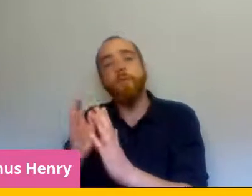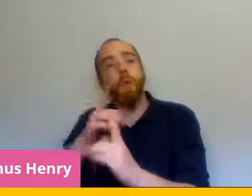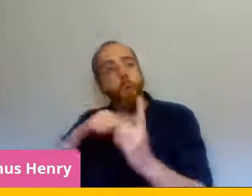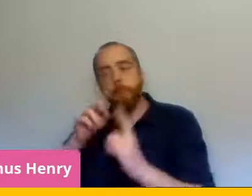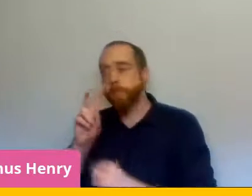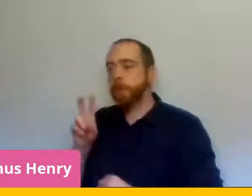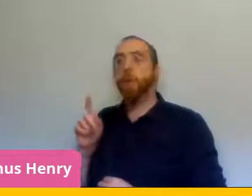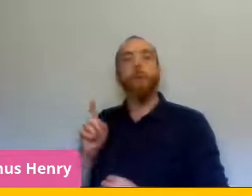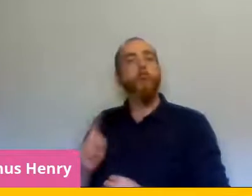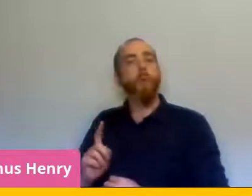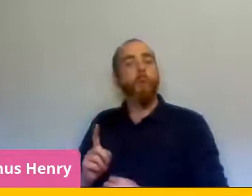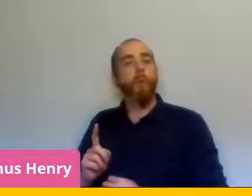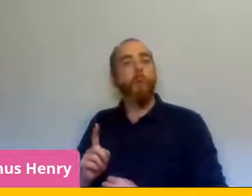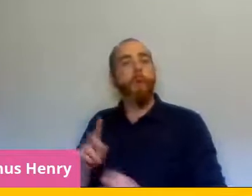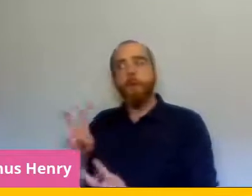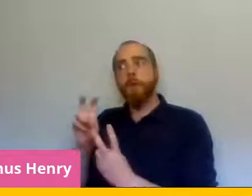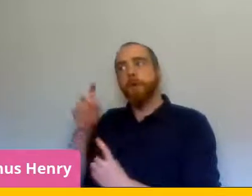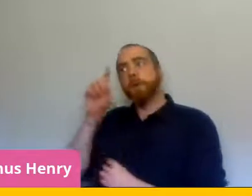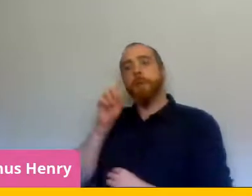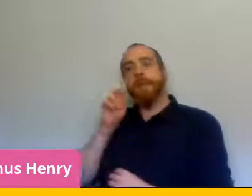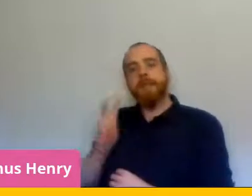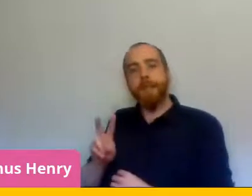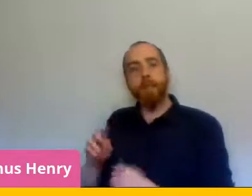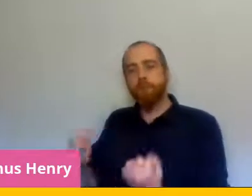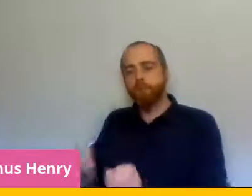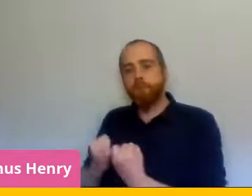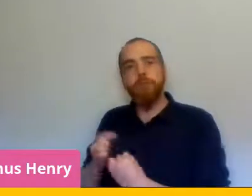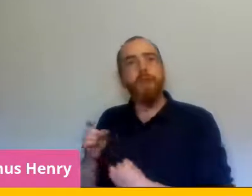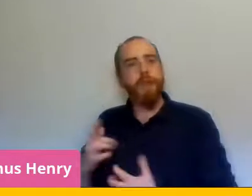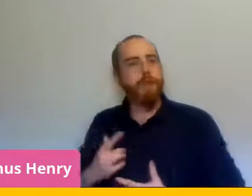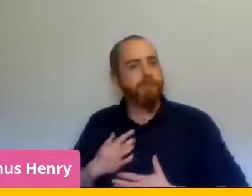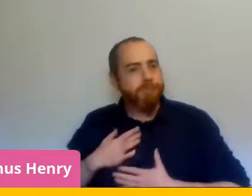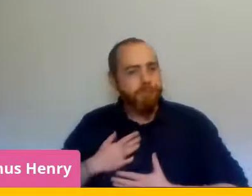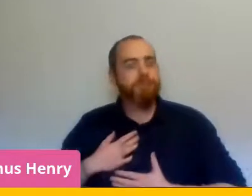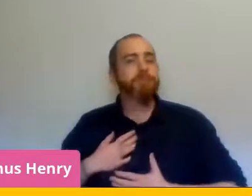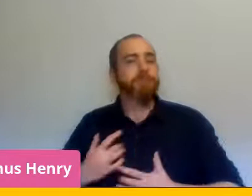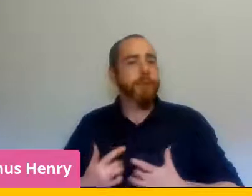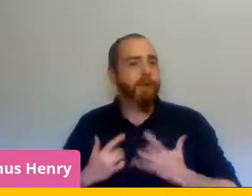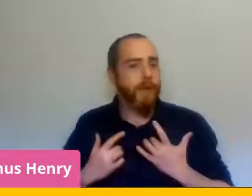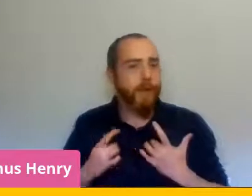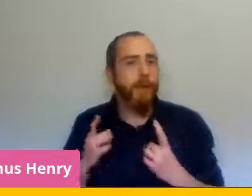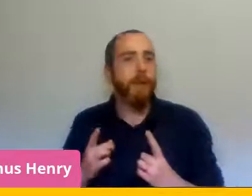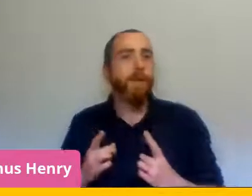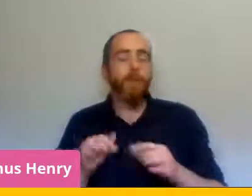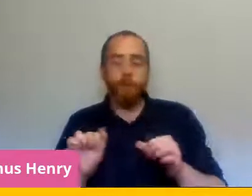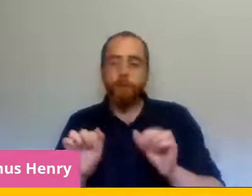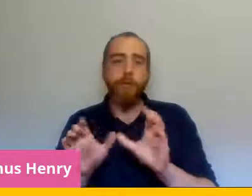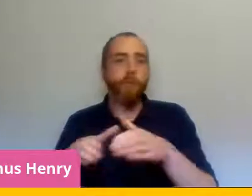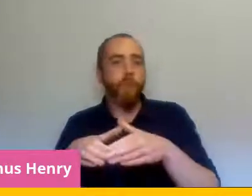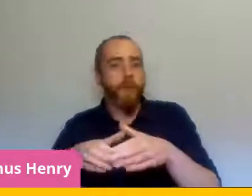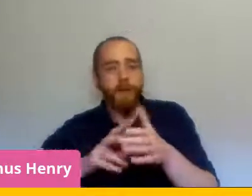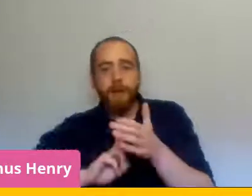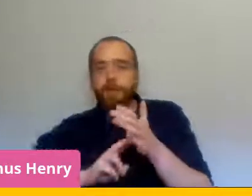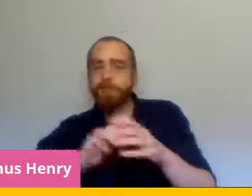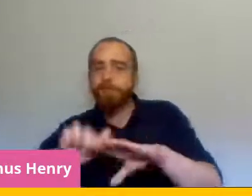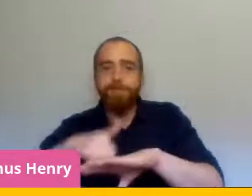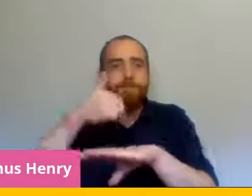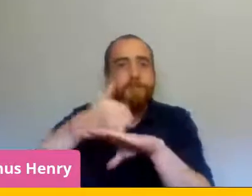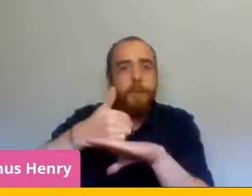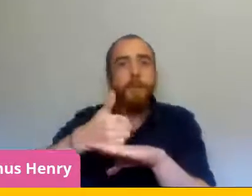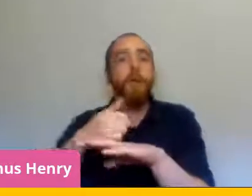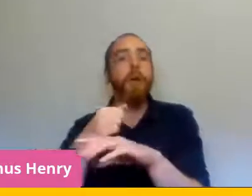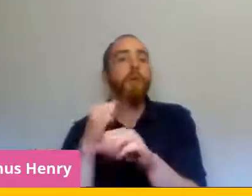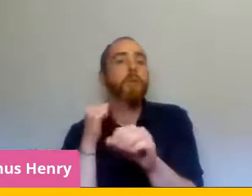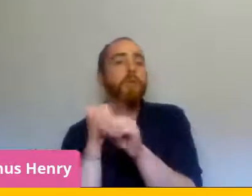takes place, because it shows the strength of feeling, and it also shows the strength of organising on the ground. And it's brilliant now that Goldsmiths has moved